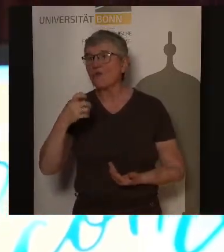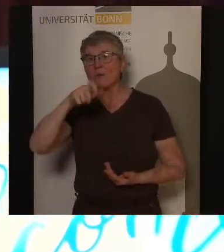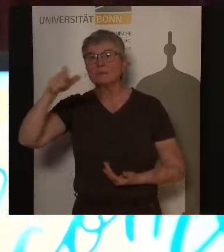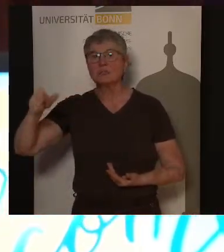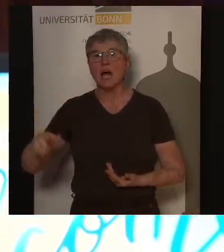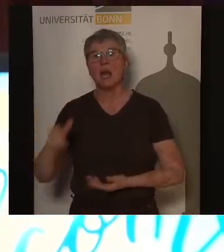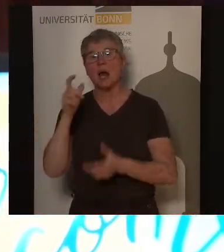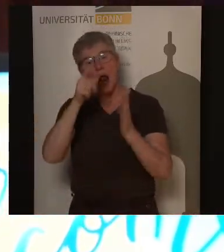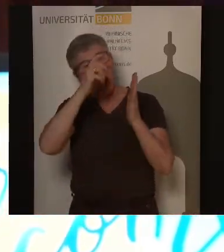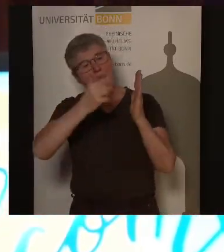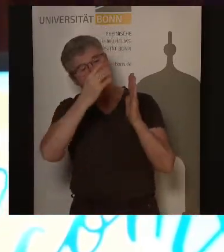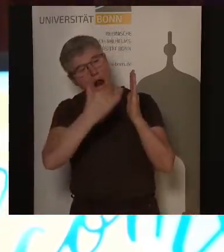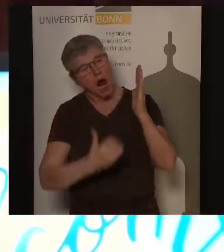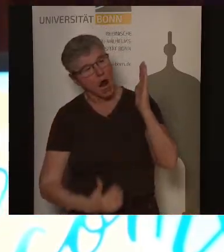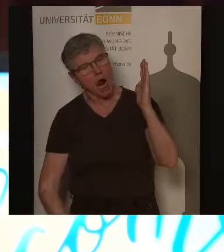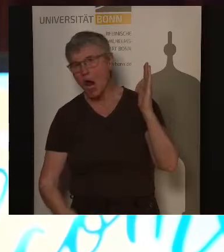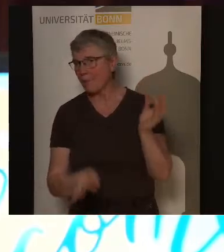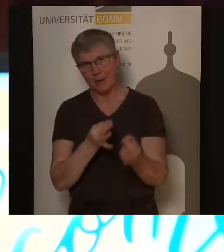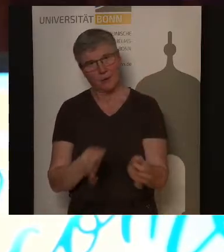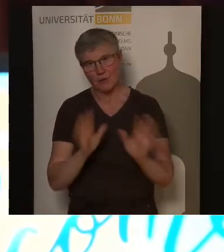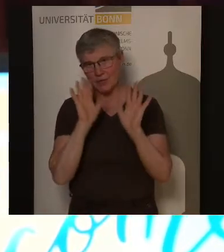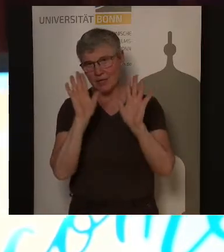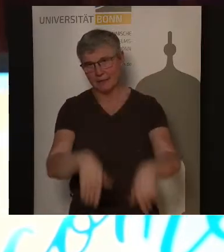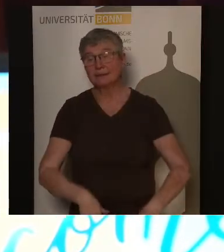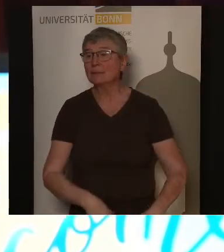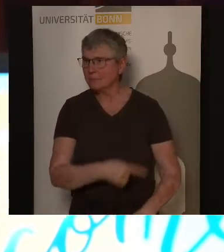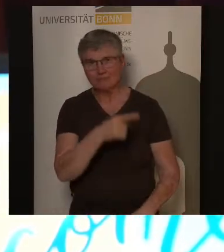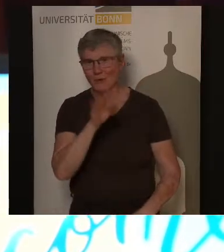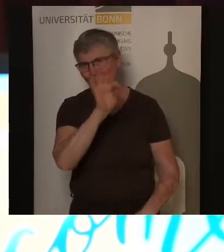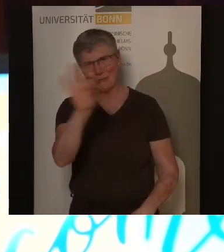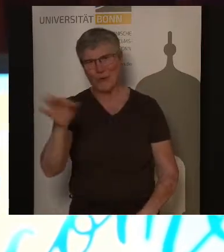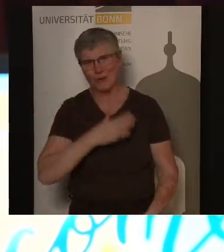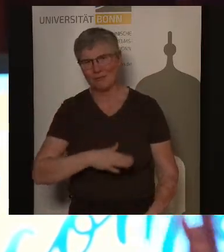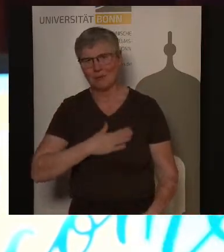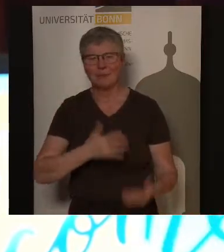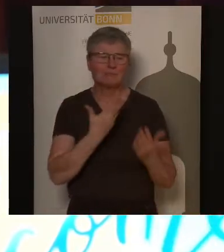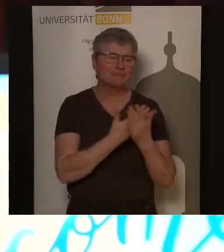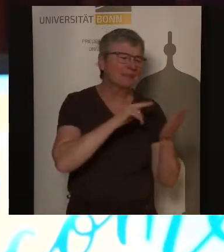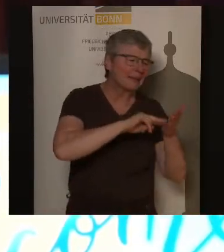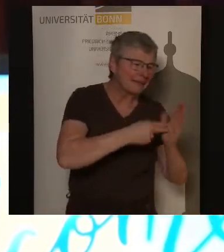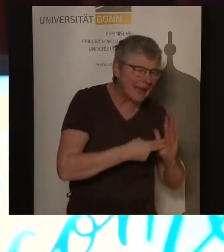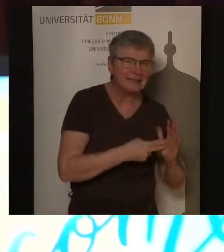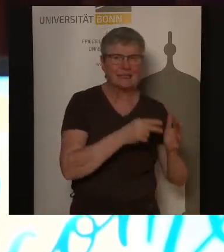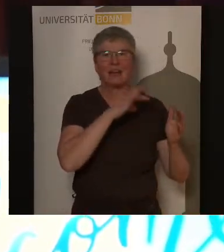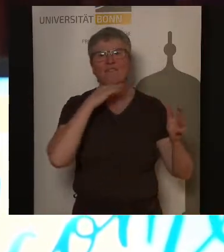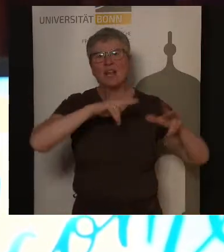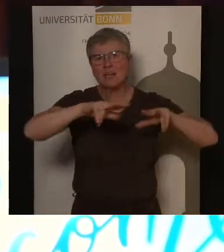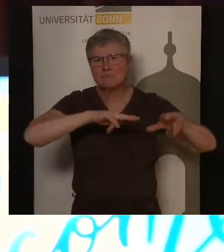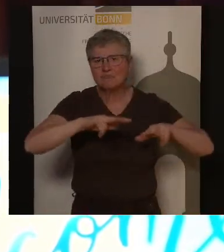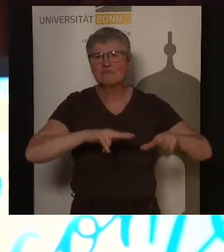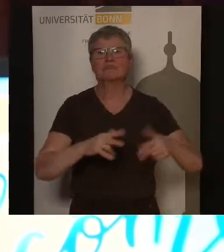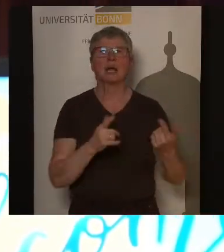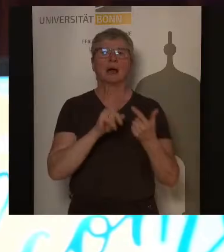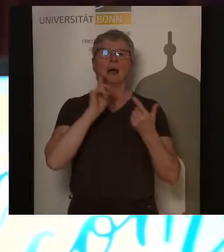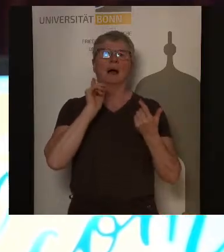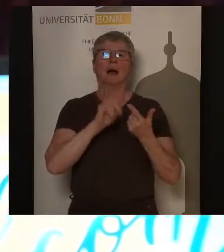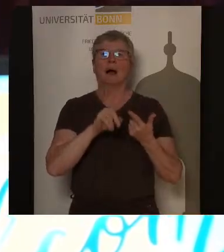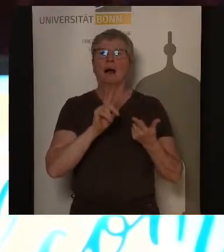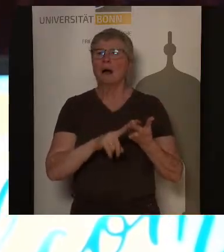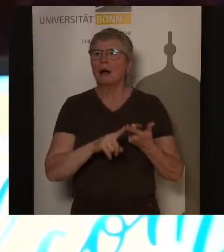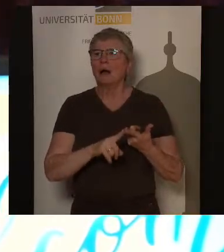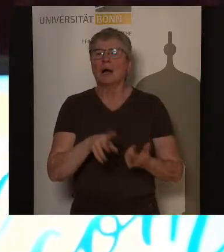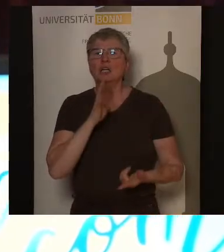this entire event. I could name 50 different people, but I won't do that, and they probably don't want me to either. But